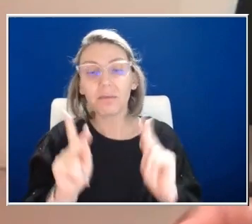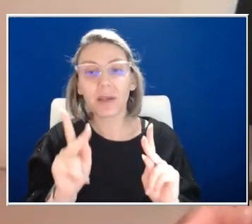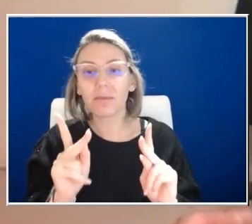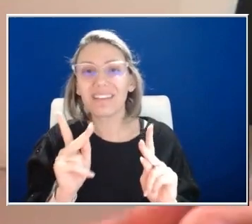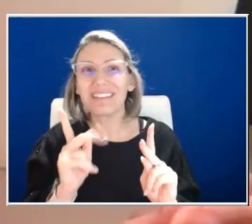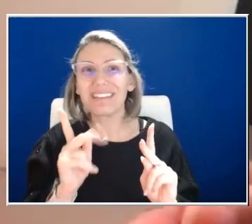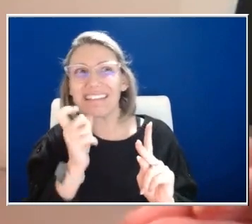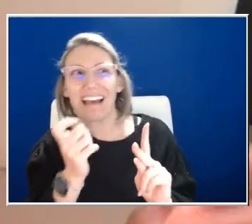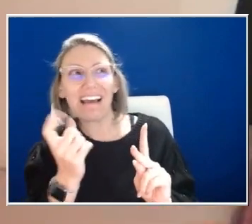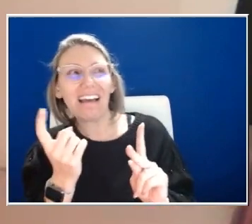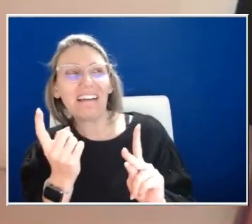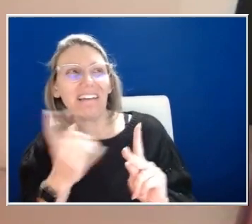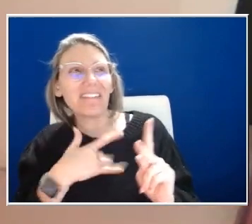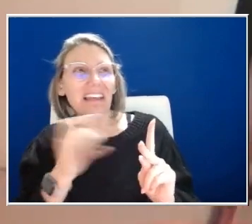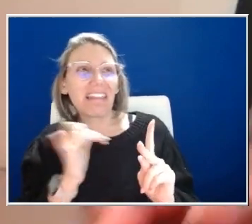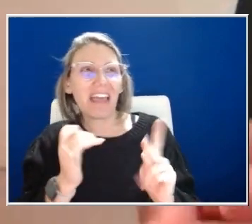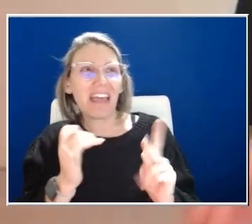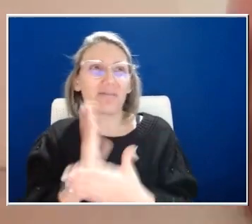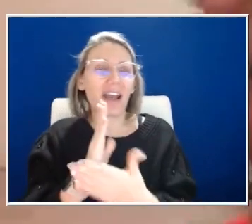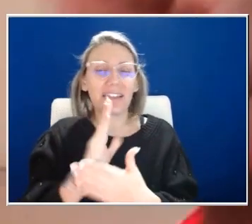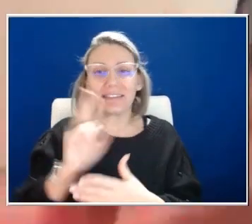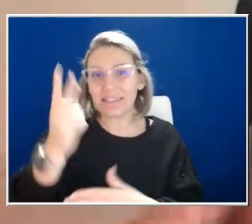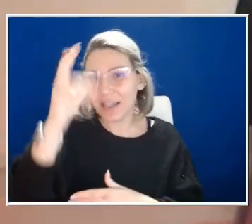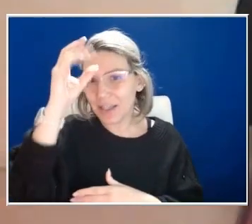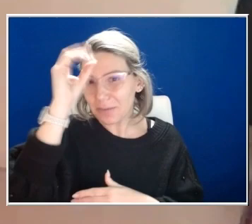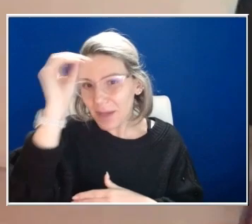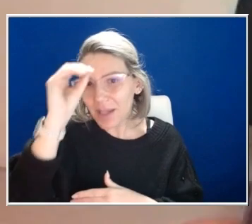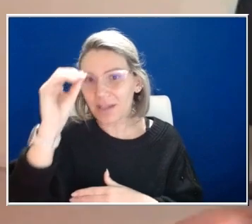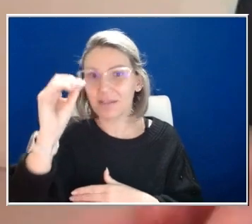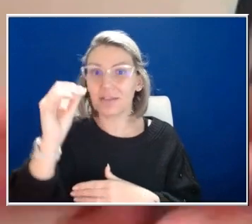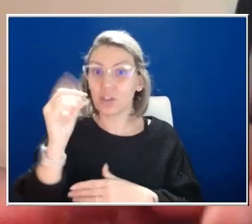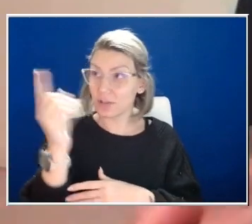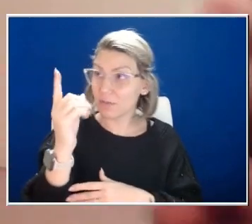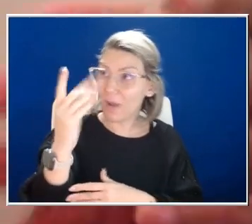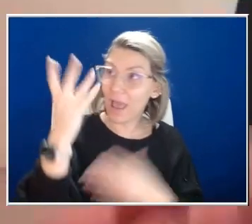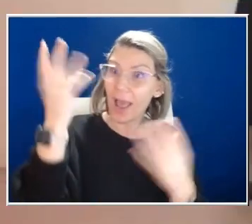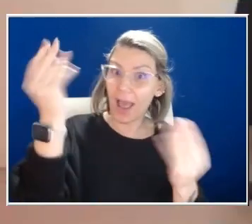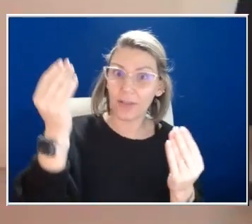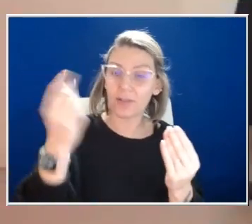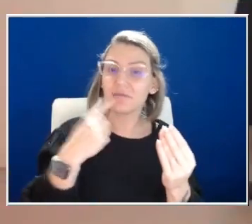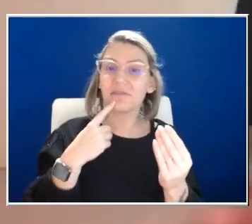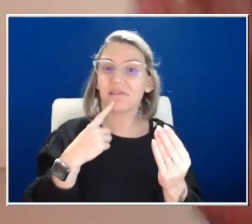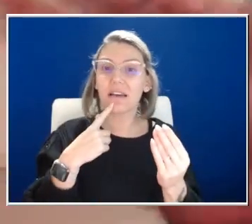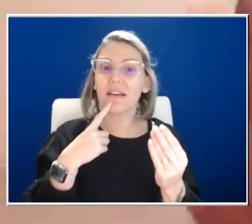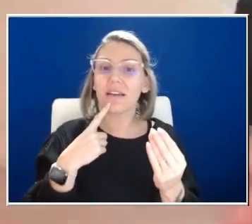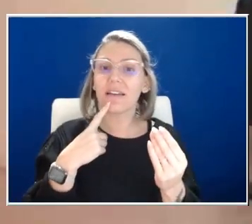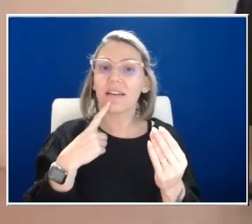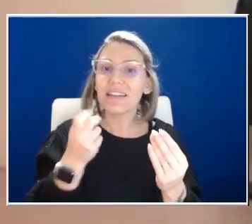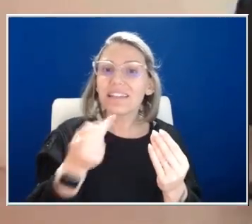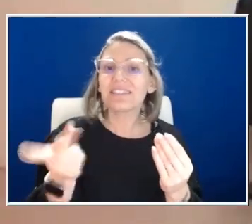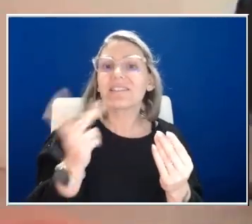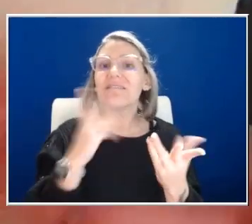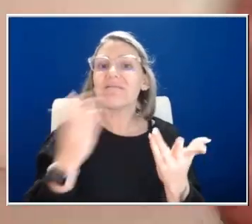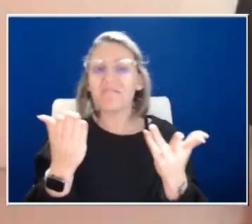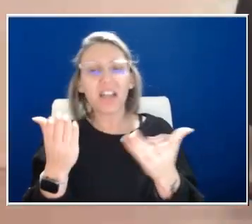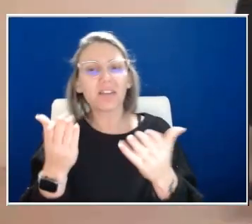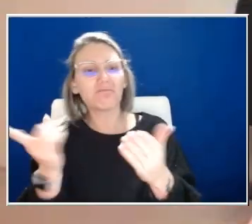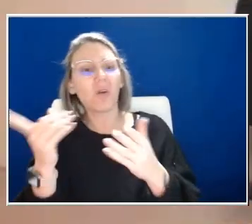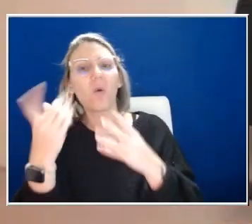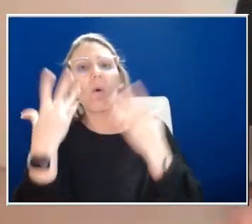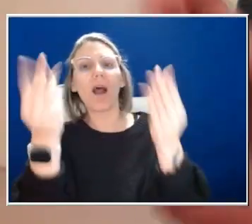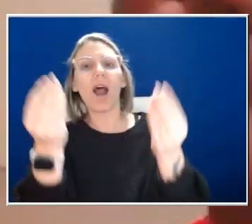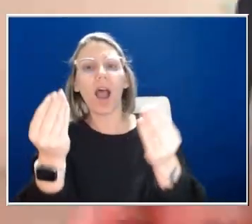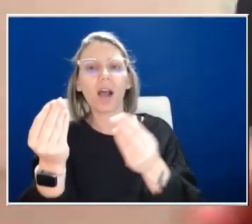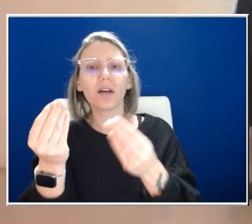a second opinion because they can't get there. So I said, there's somebody out there that'll say, here's a couple of vans. You go out and get people and you bring